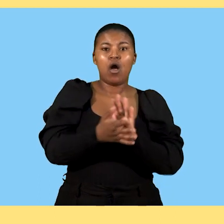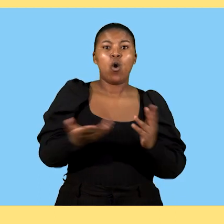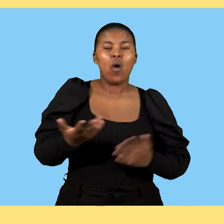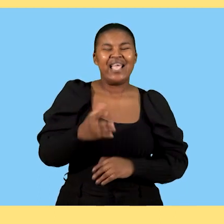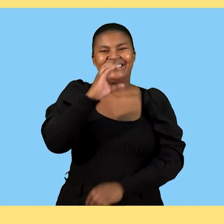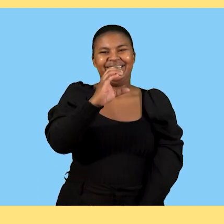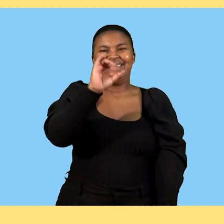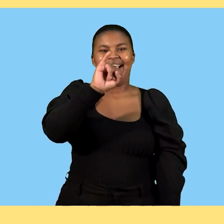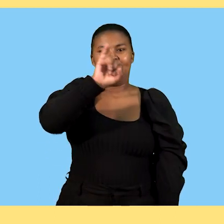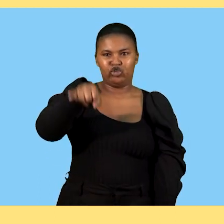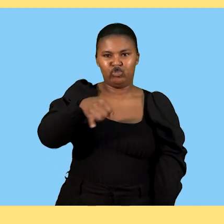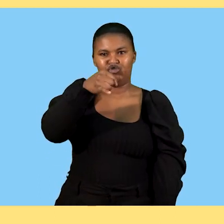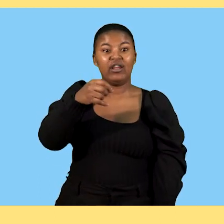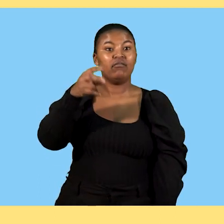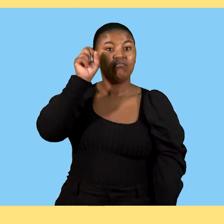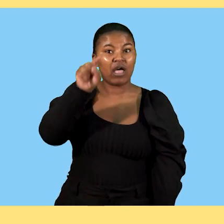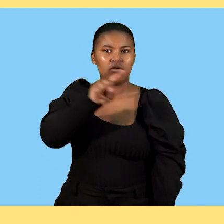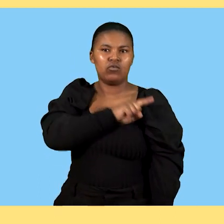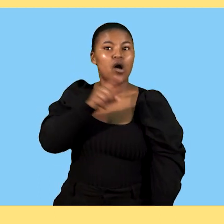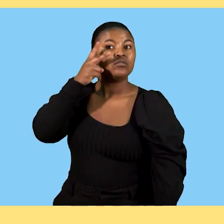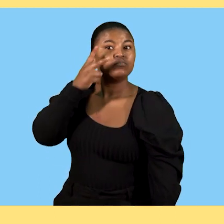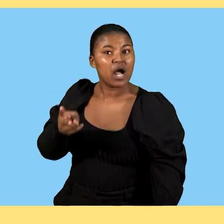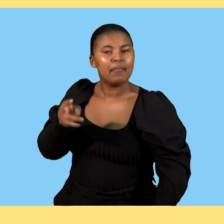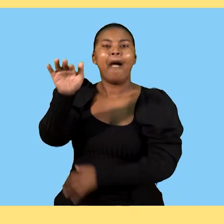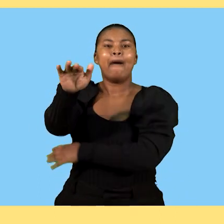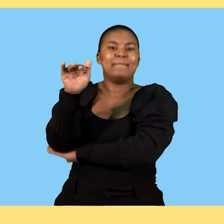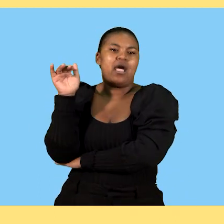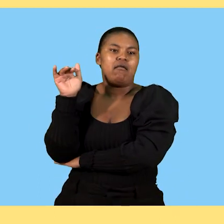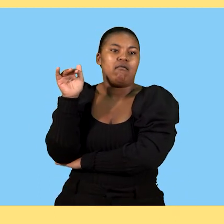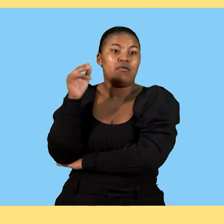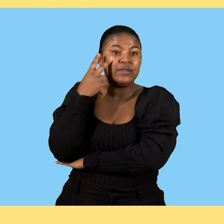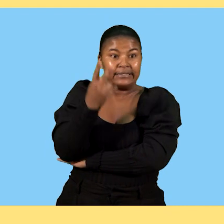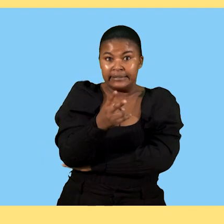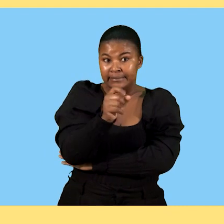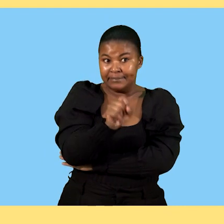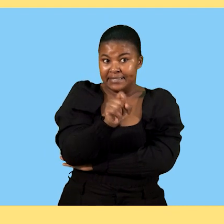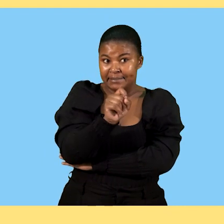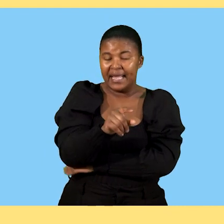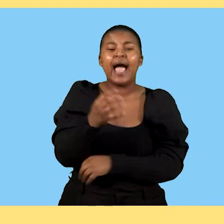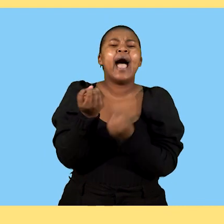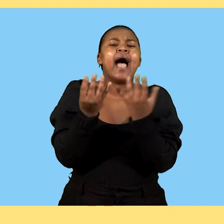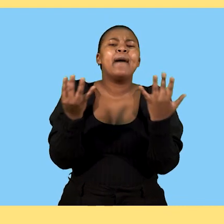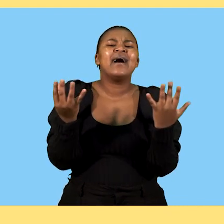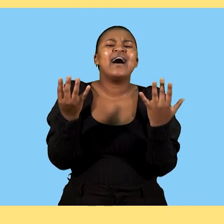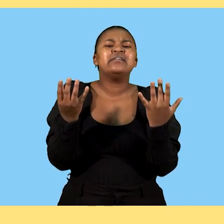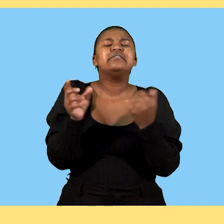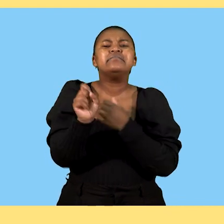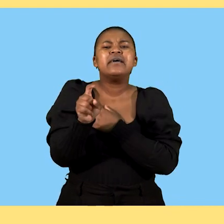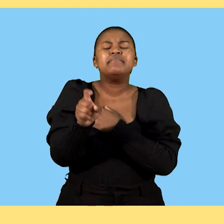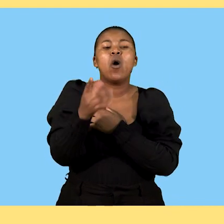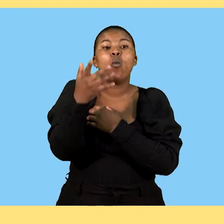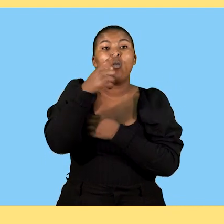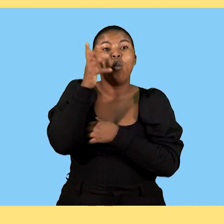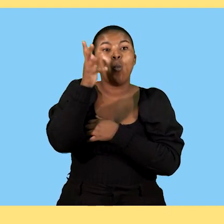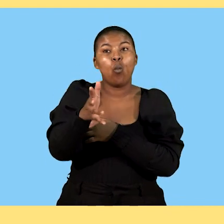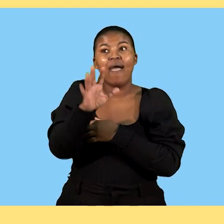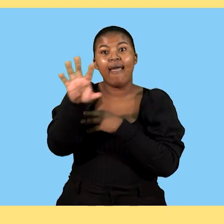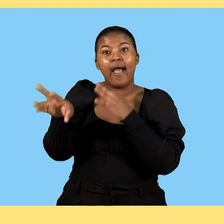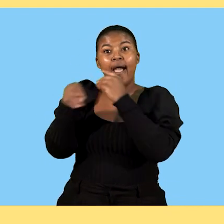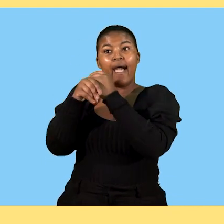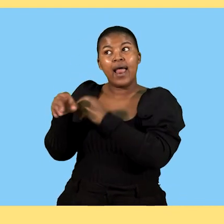CRJ. Therefore, that is why you see it in the bank account on the debit side here. The amount received will come